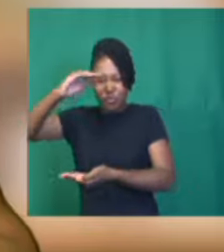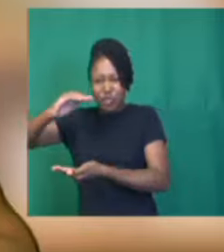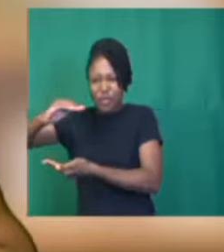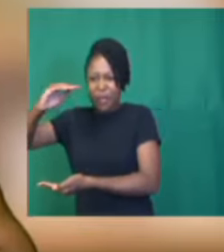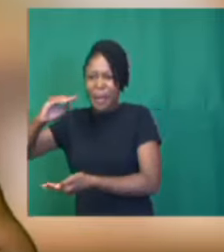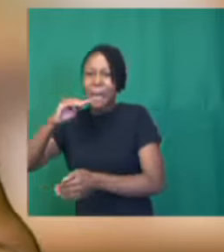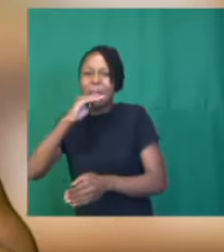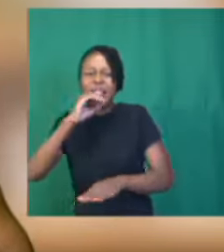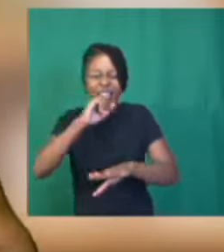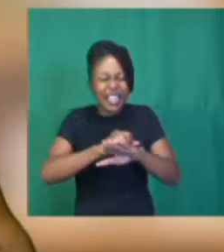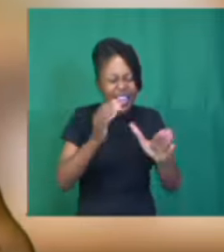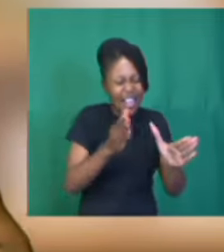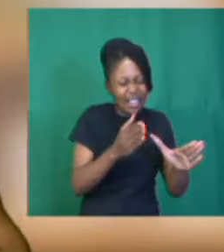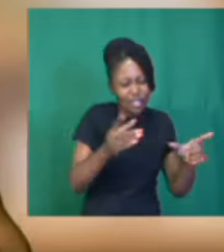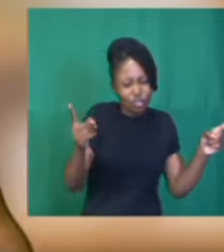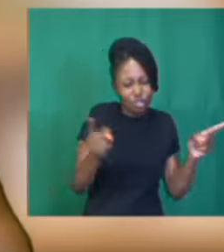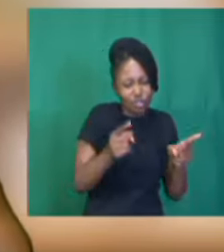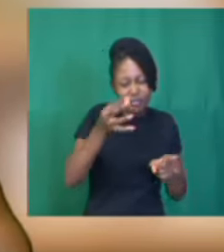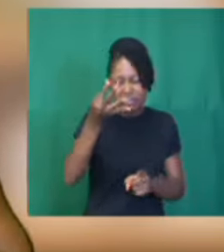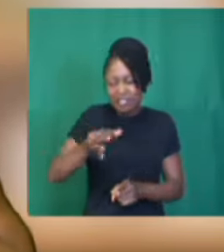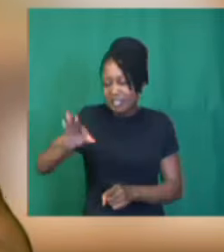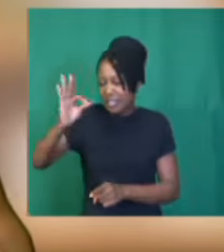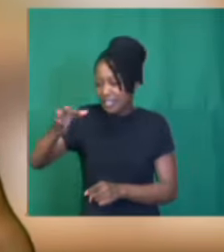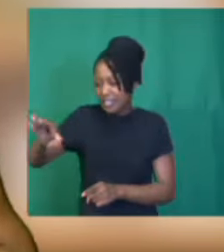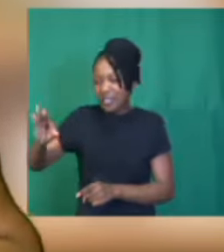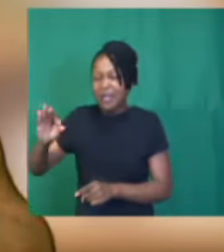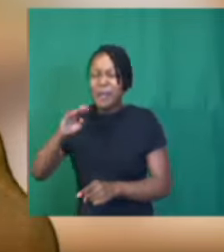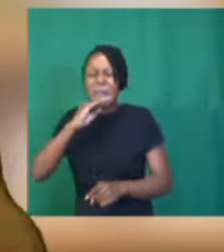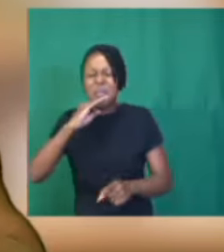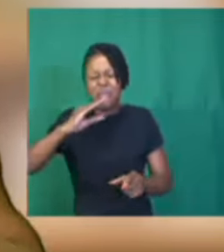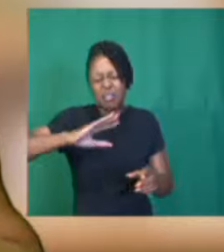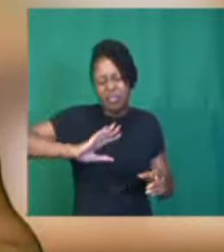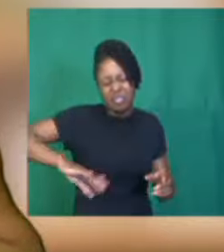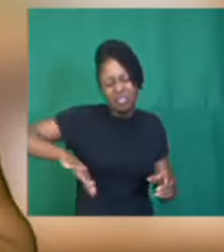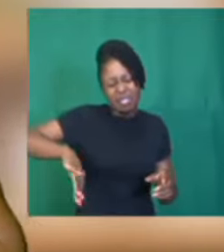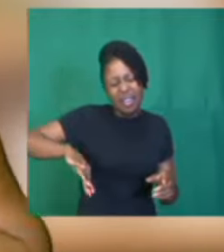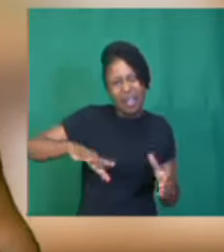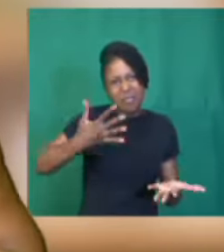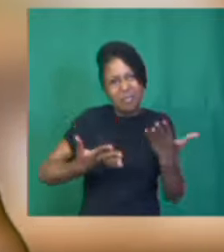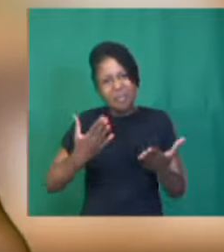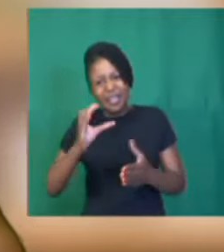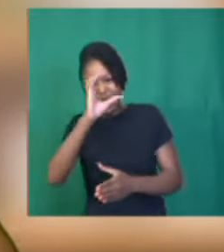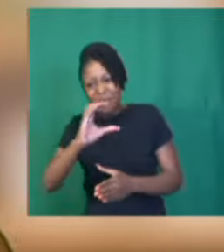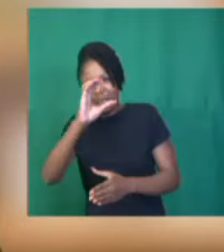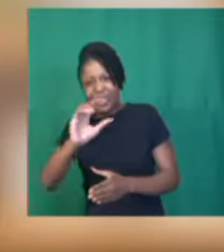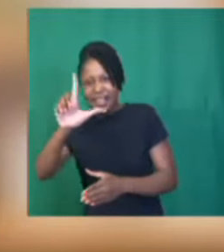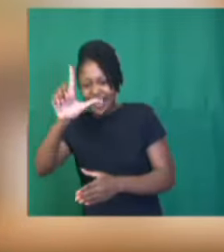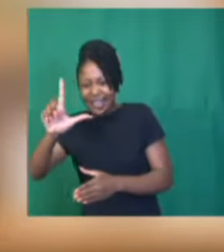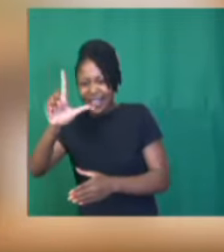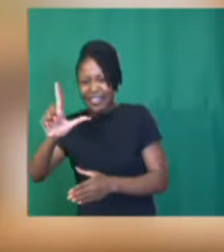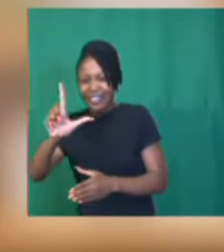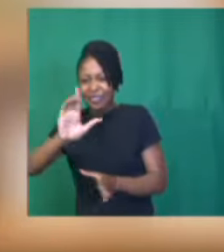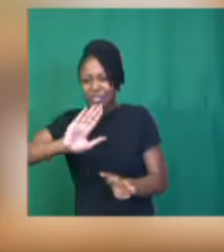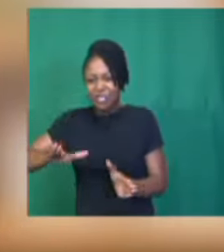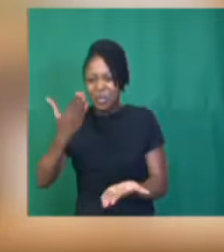you answer in a phrase, and when you answer in a phrase, you may find that you omit, let's say, your capital letter and your full stop. That was